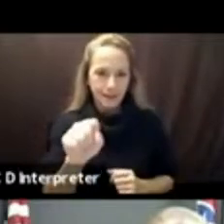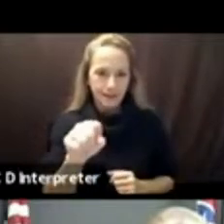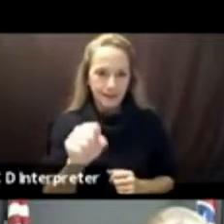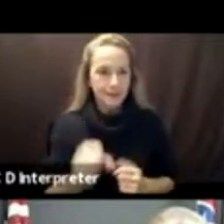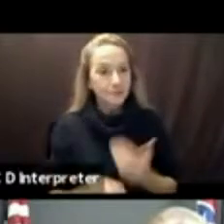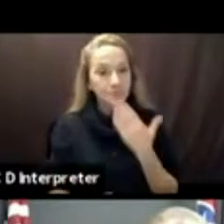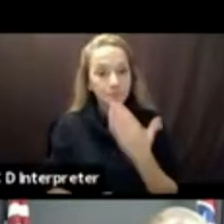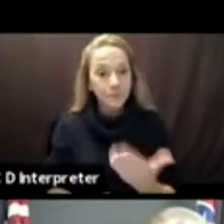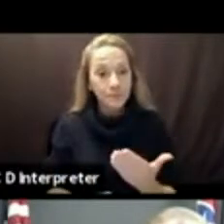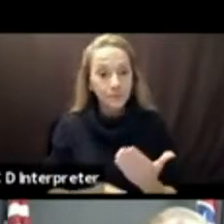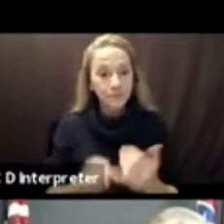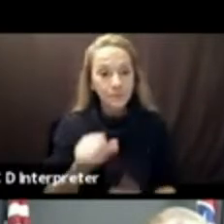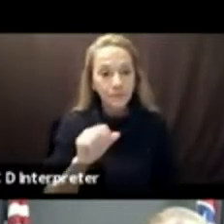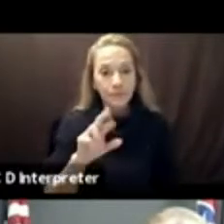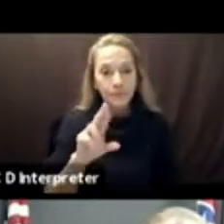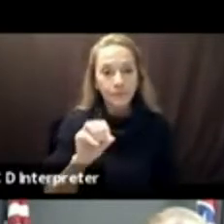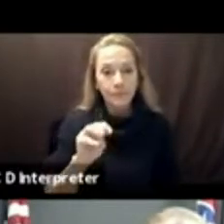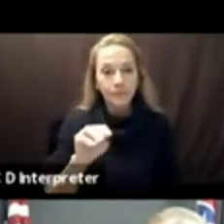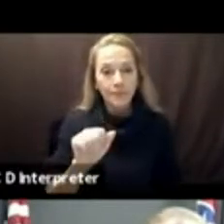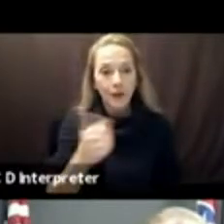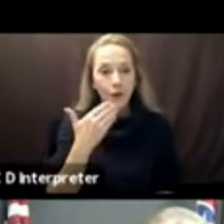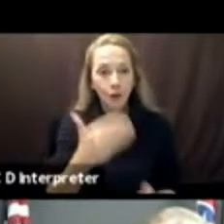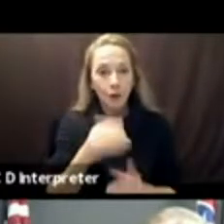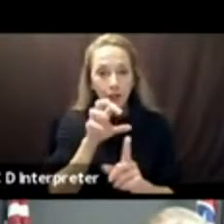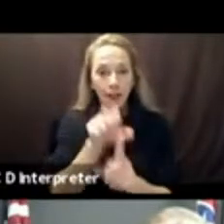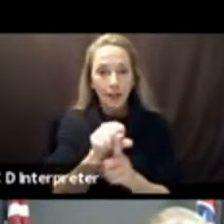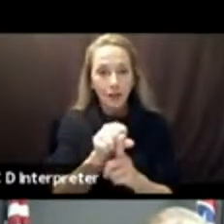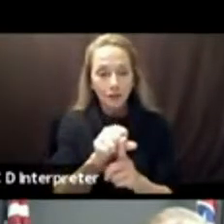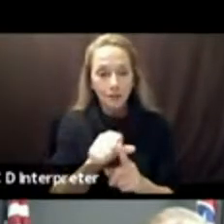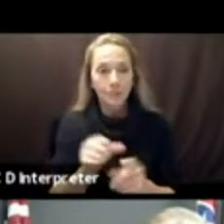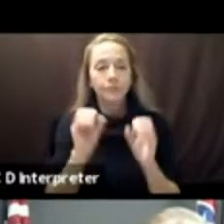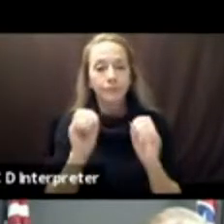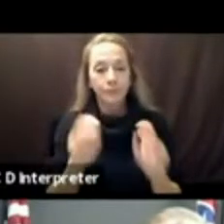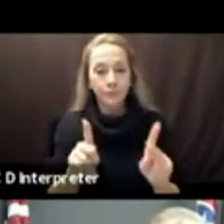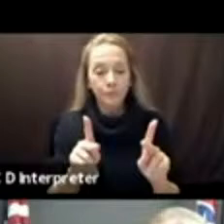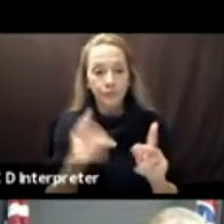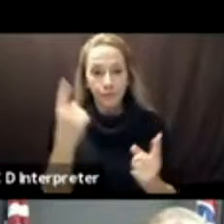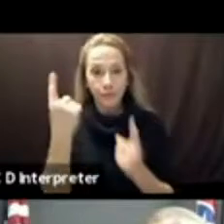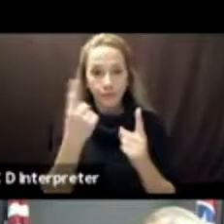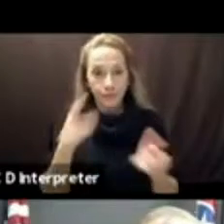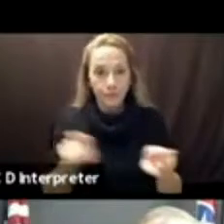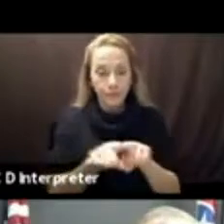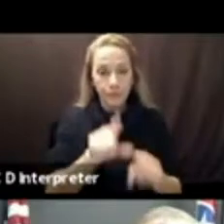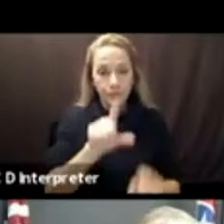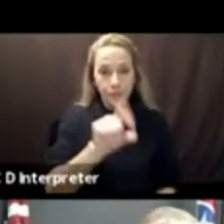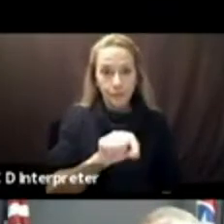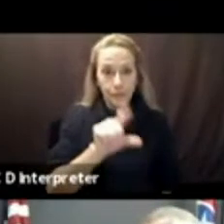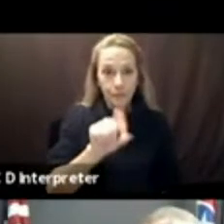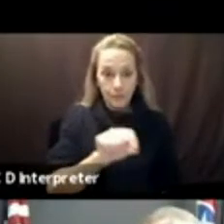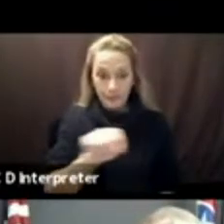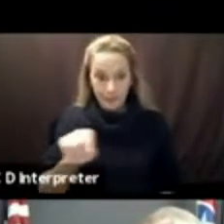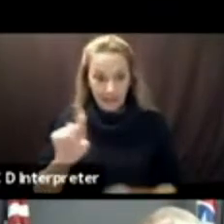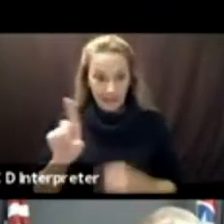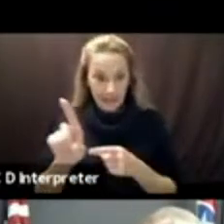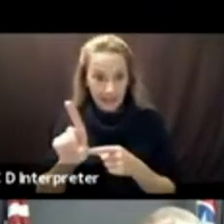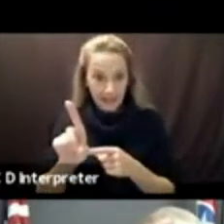Thank you, Mr. Roman. Good catch. So we're going to consider it as 2020-D, is that correct?